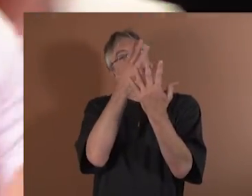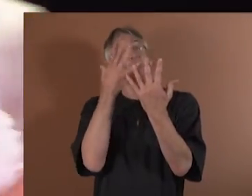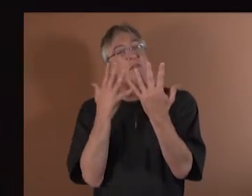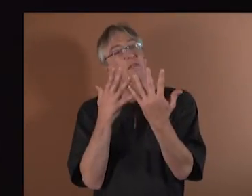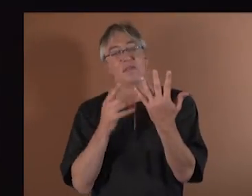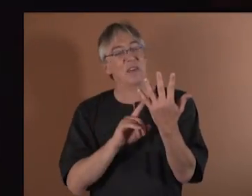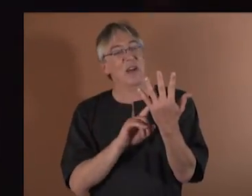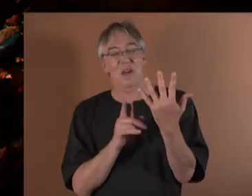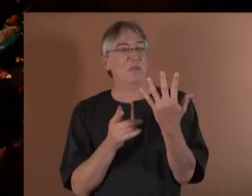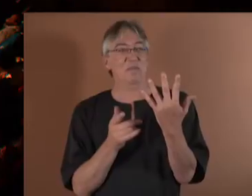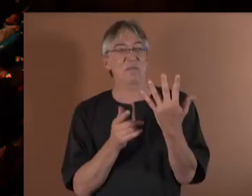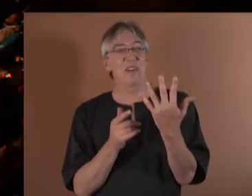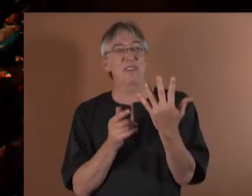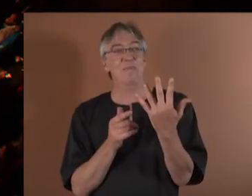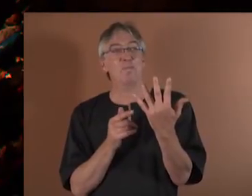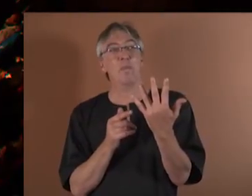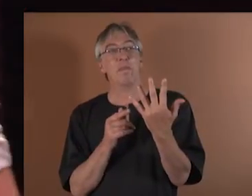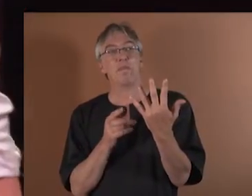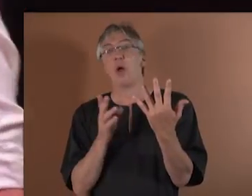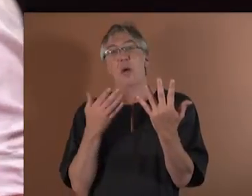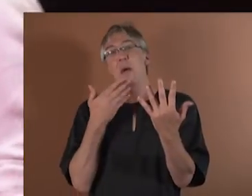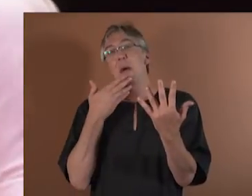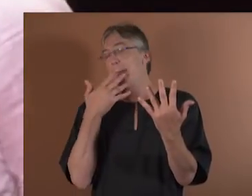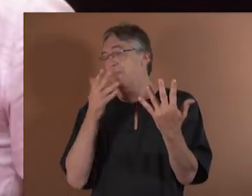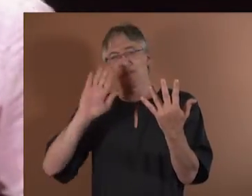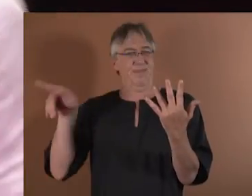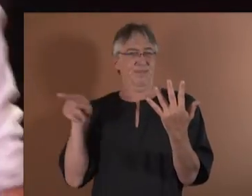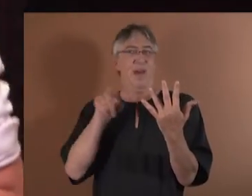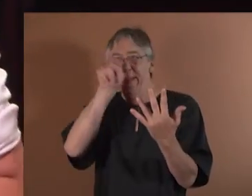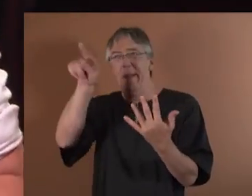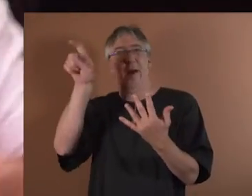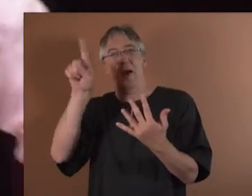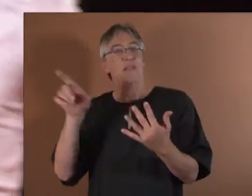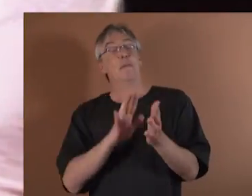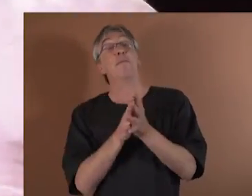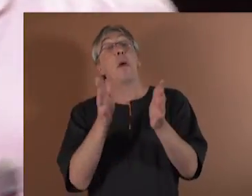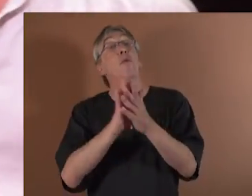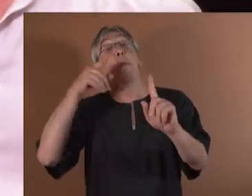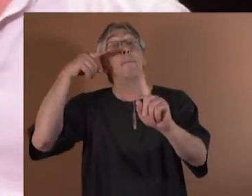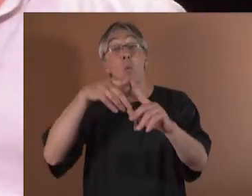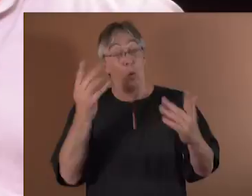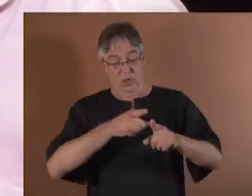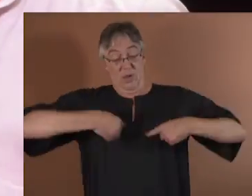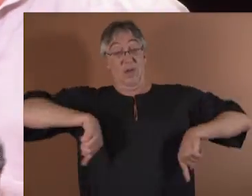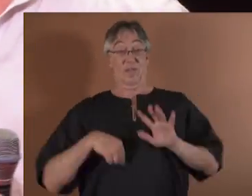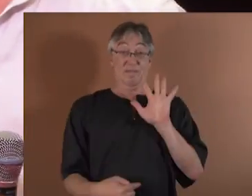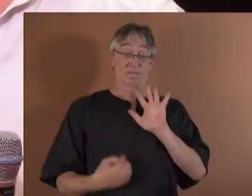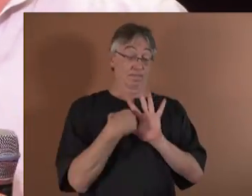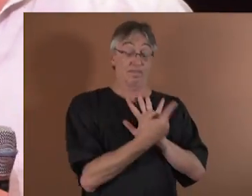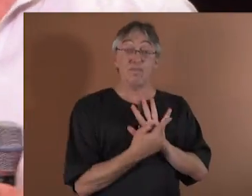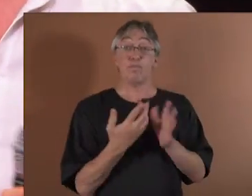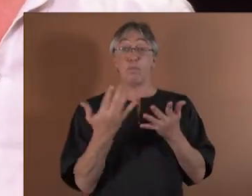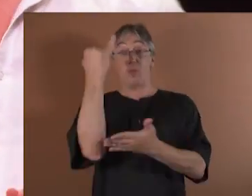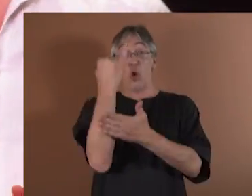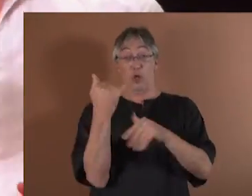to you. Jeez. And Lyle. What you see here, ladies and gentlemen, is we are at the big art show. You know? You can go to a